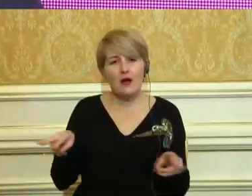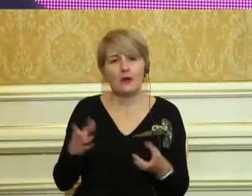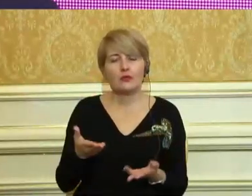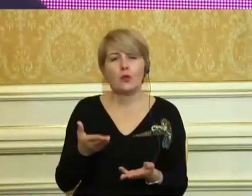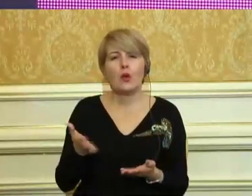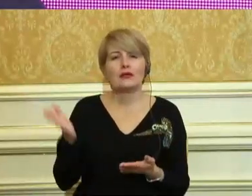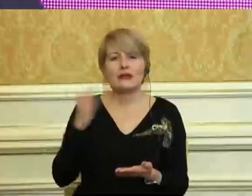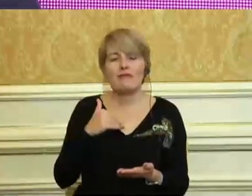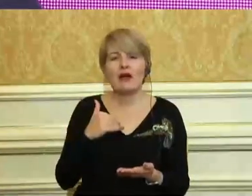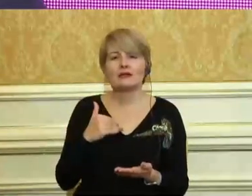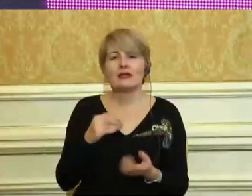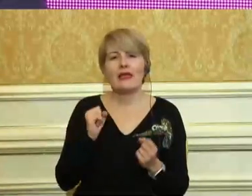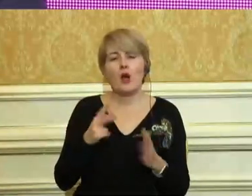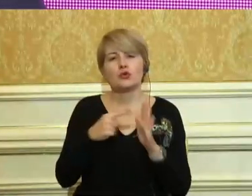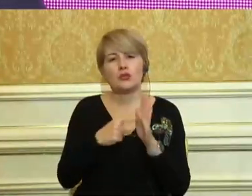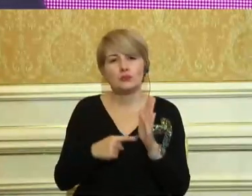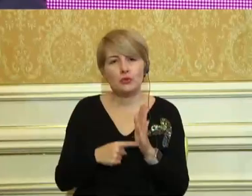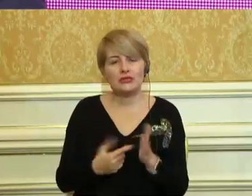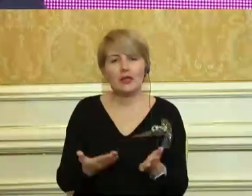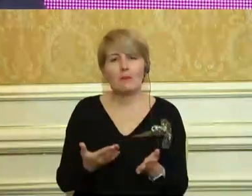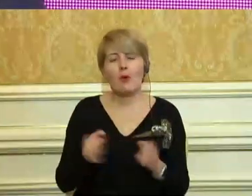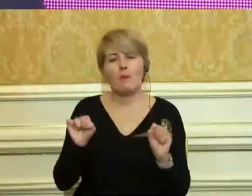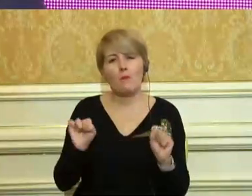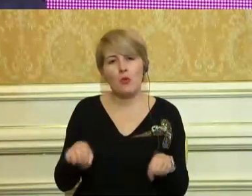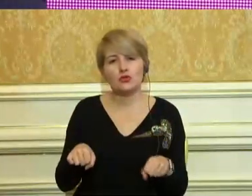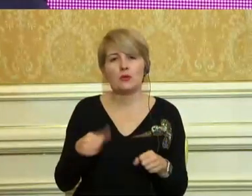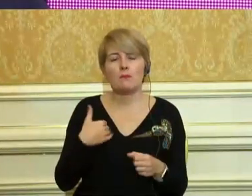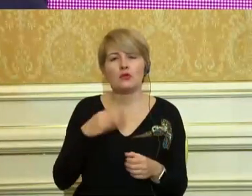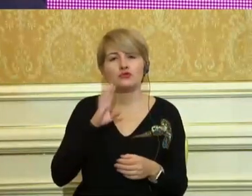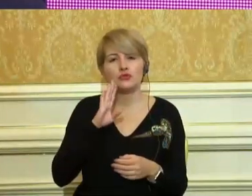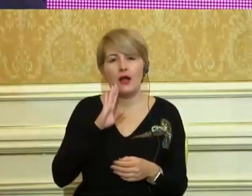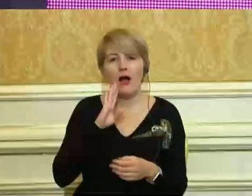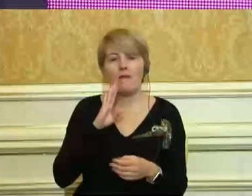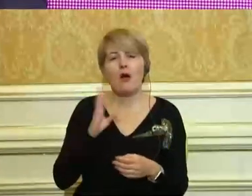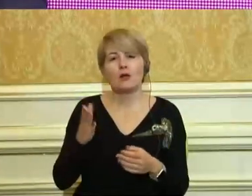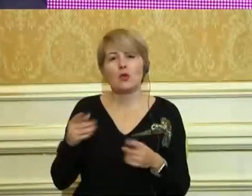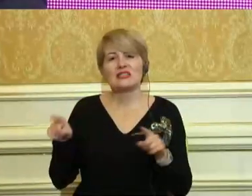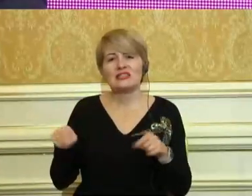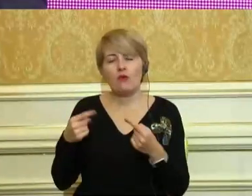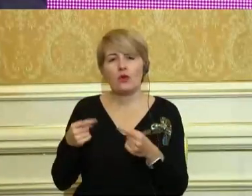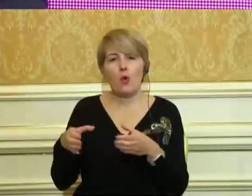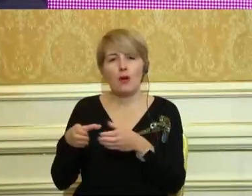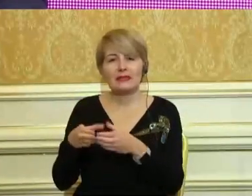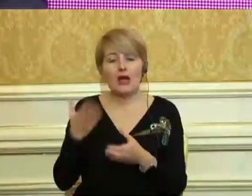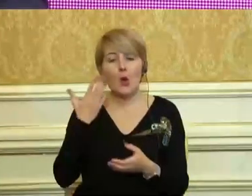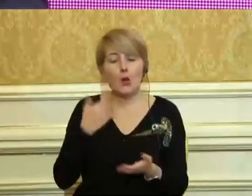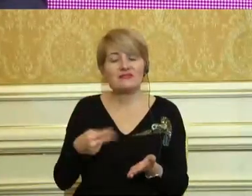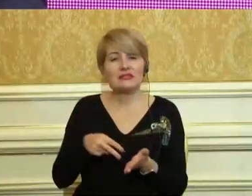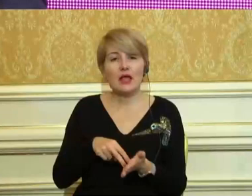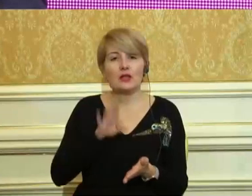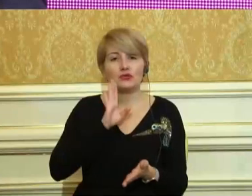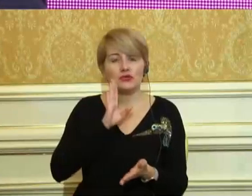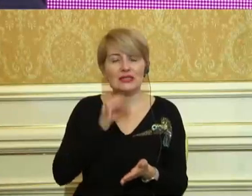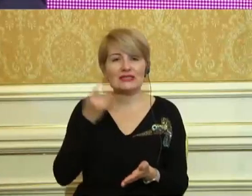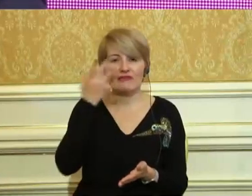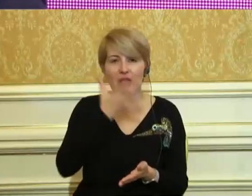know, and eventually maybe someday we'll give you a committee. And it was the women from Africa that spoke out loudly and